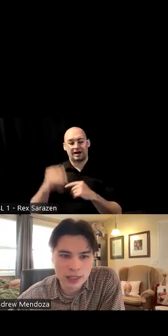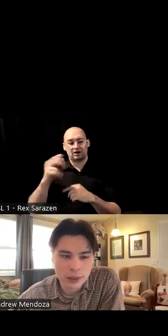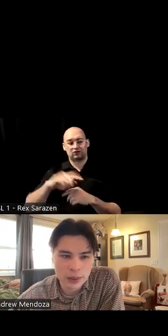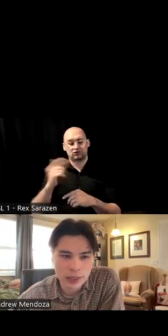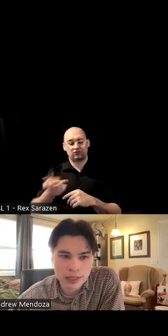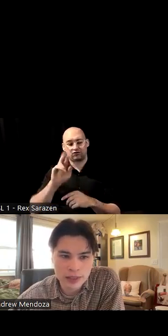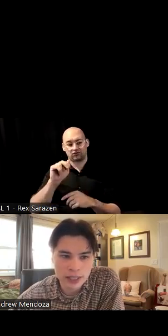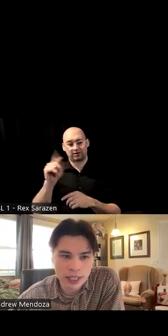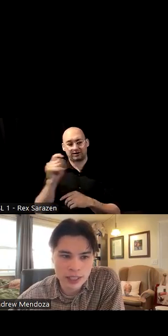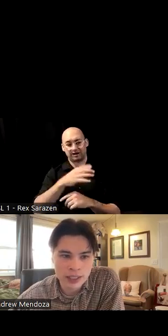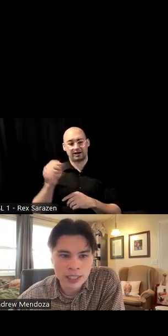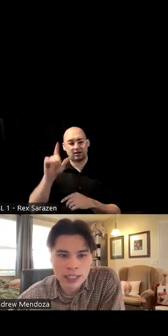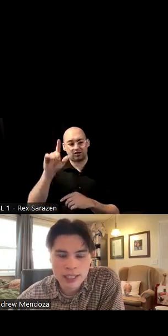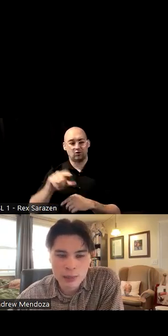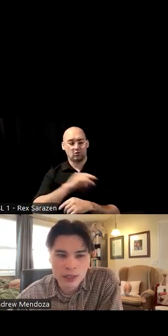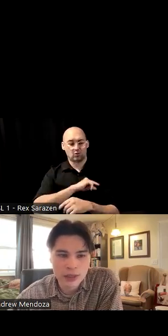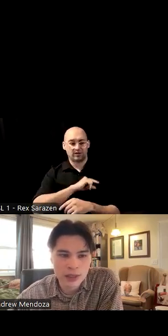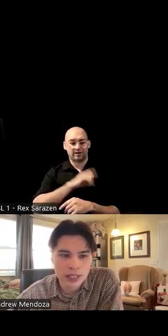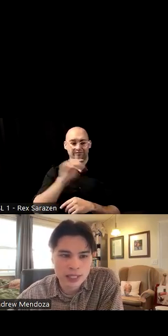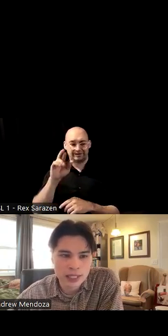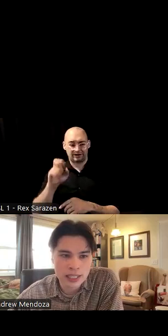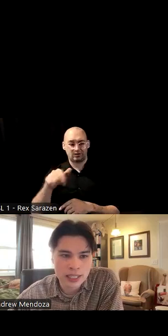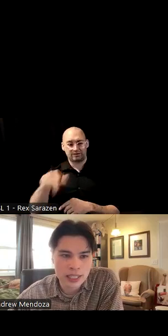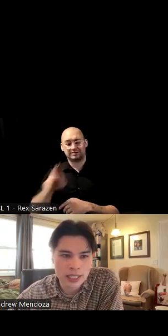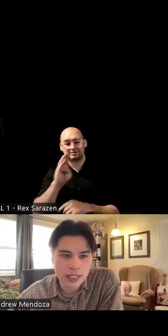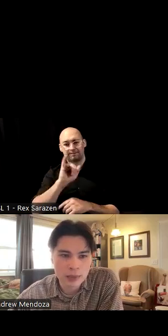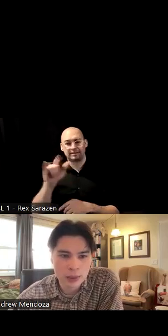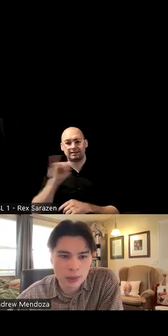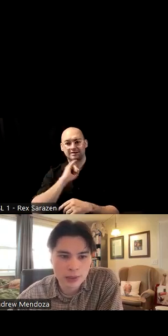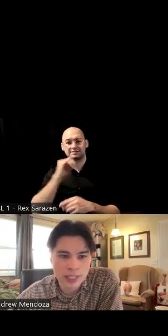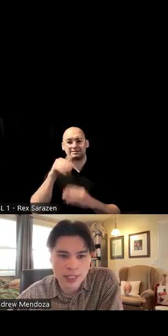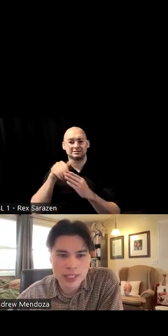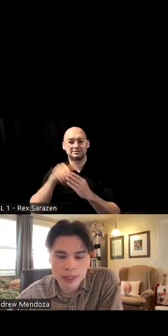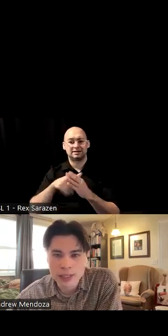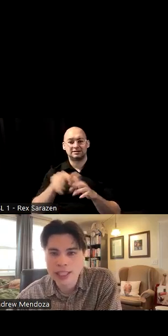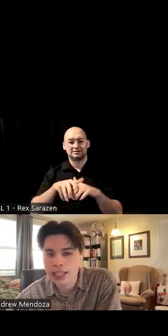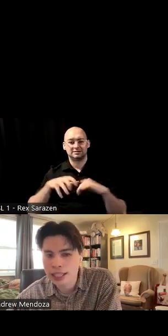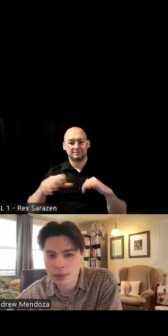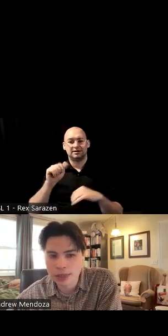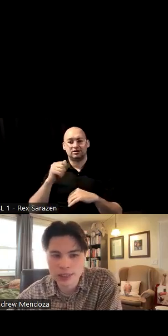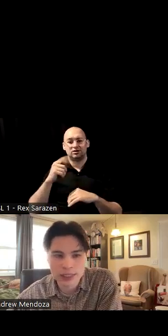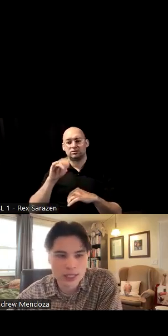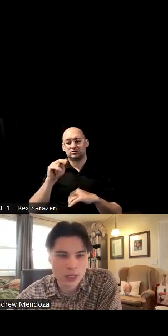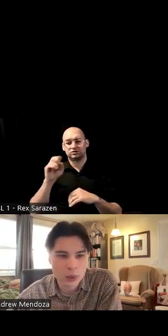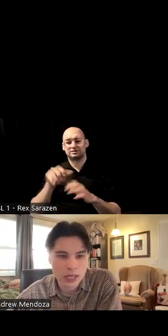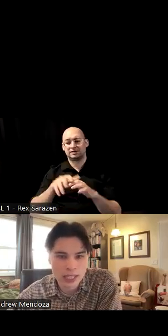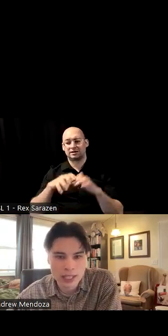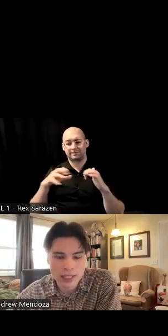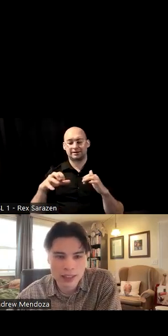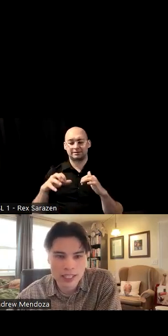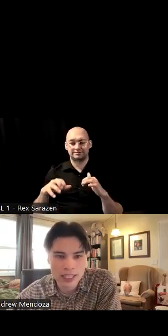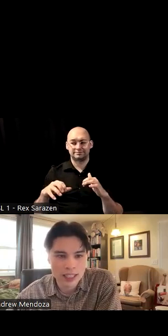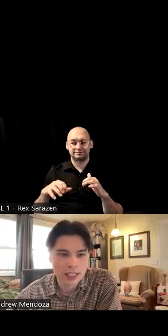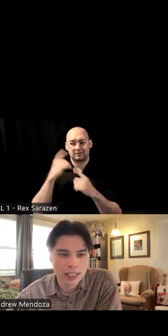rates and lower quality of care. This bill is in the Assembly Appropriations Committee, and I believe it is awaiting